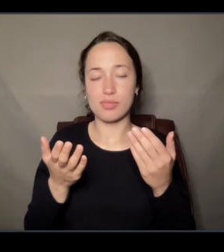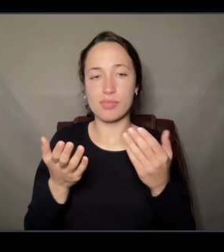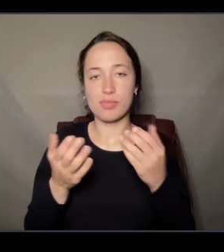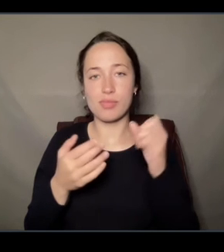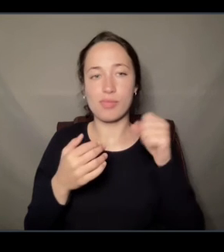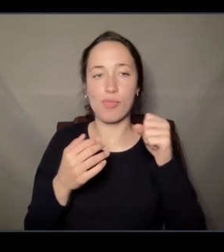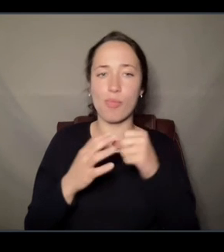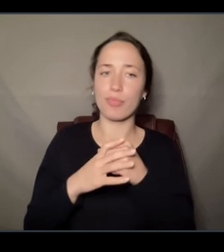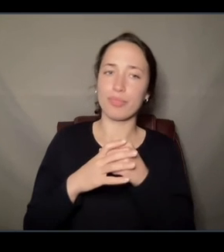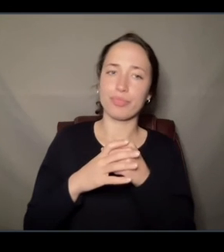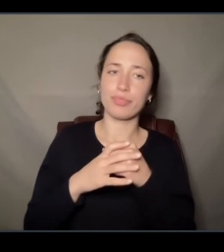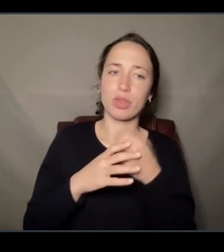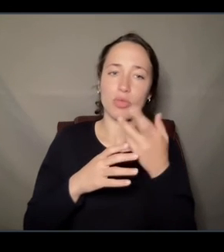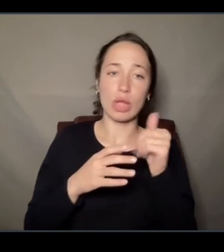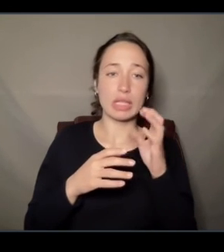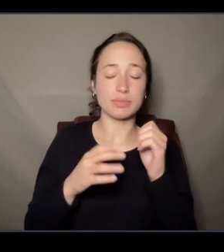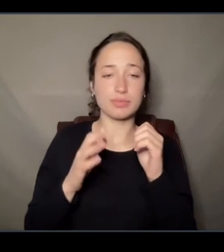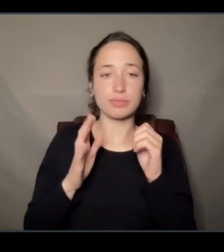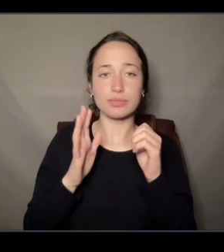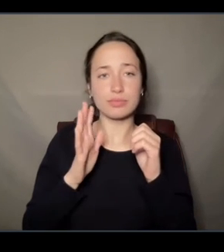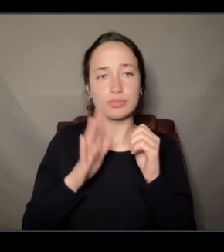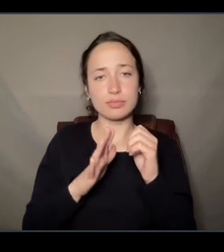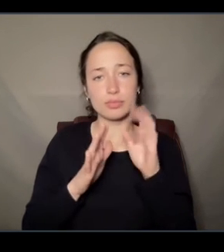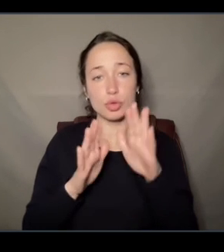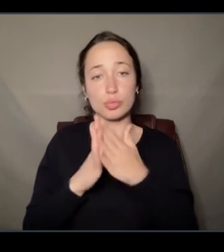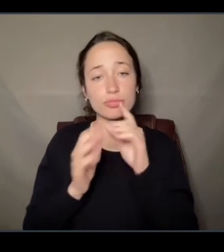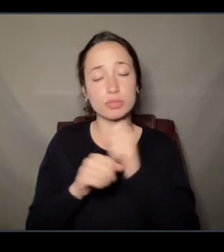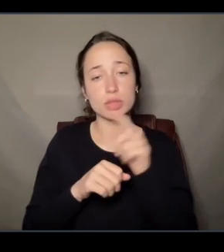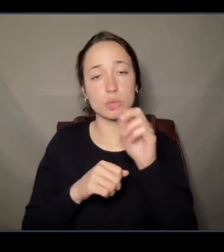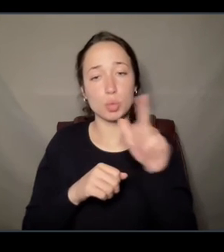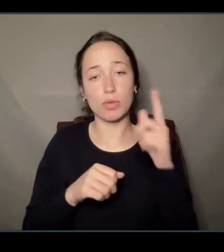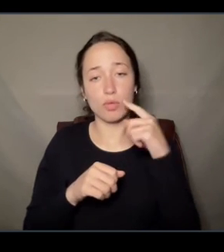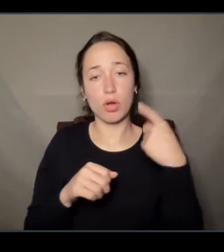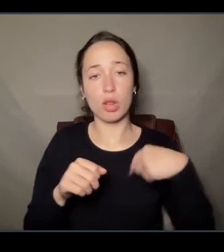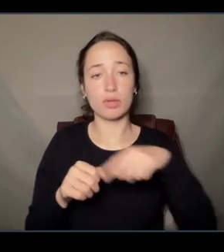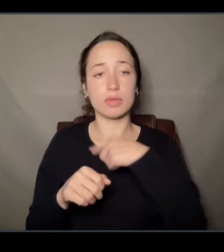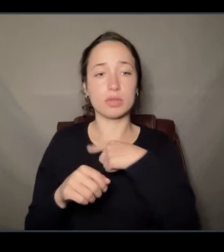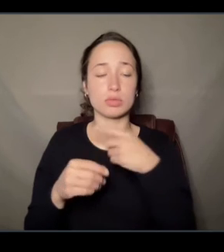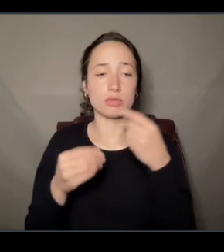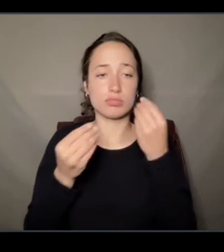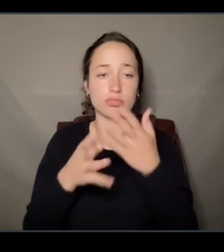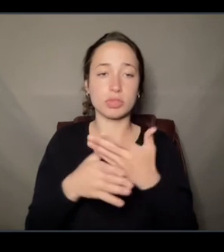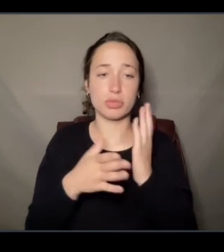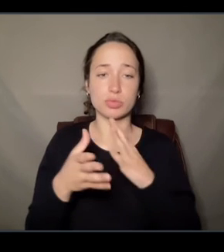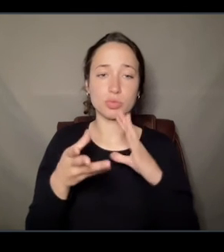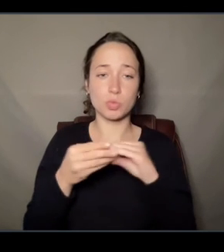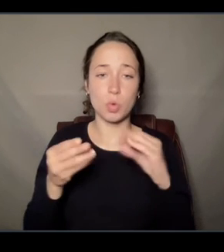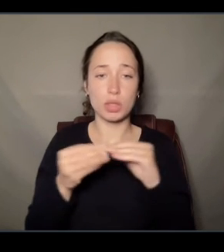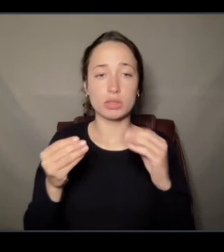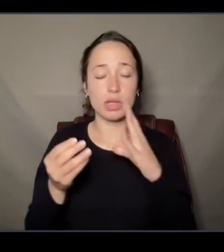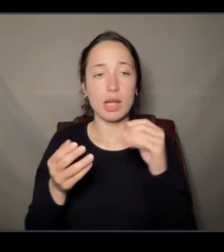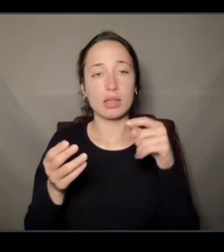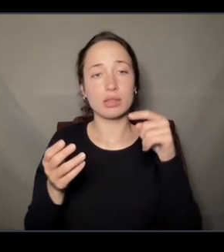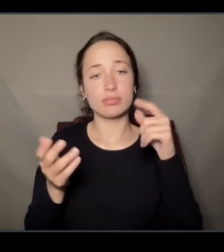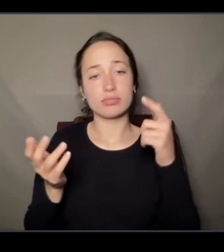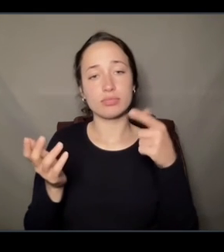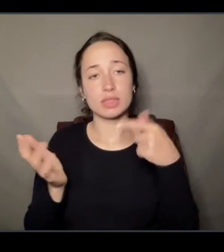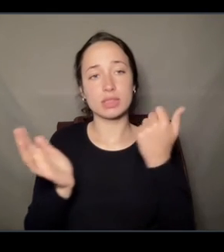Yeah. Well, Grace, your book is a tool for us to tell our stories. And